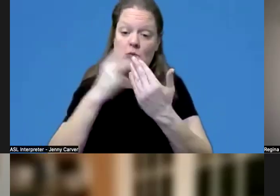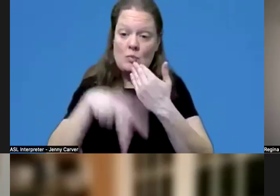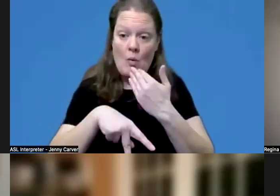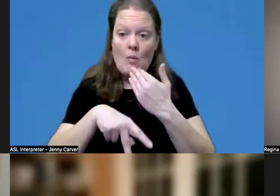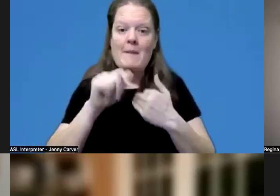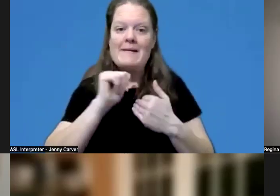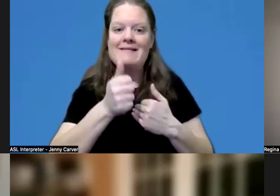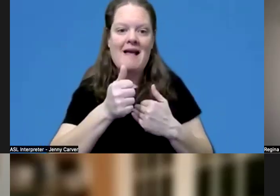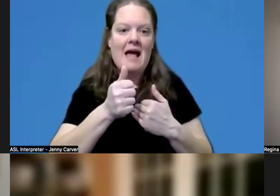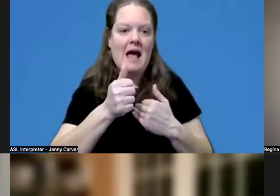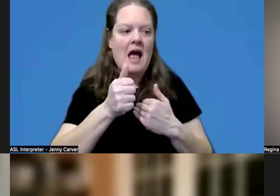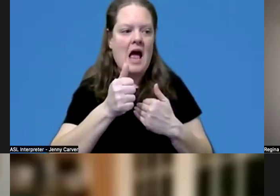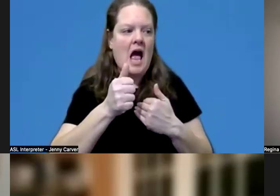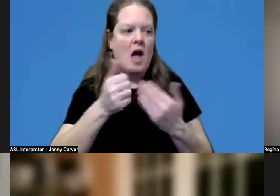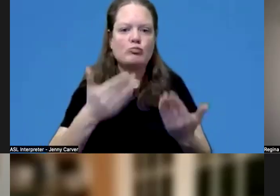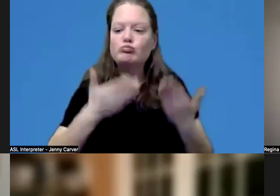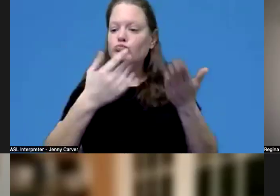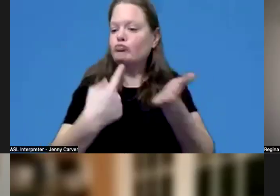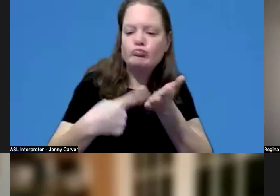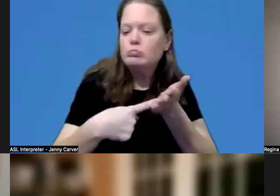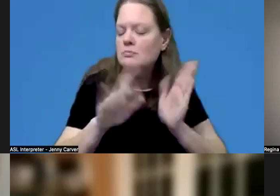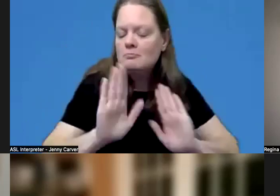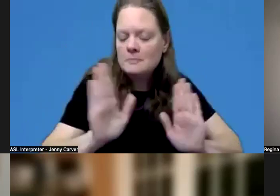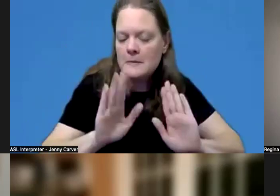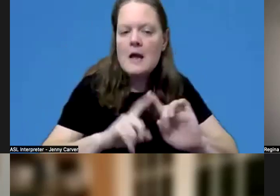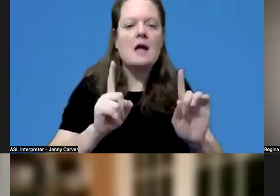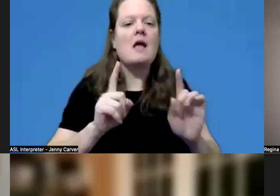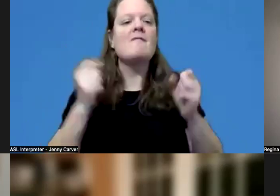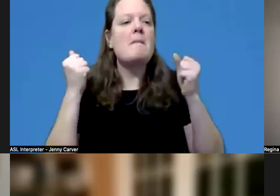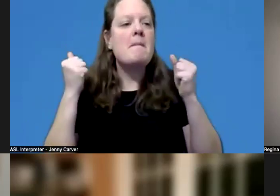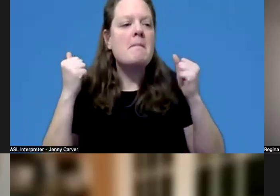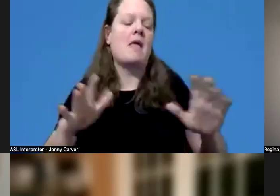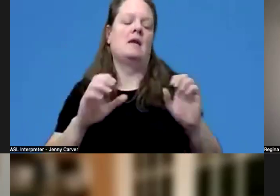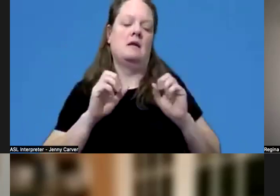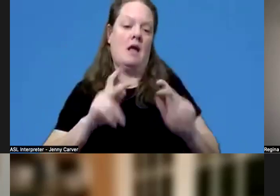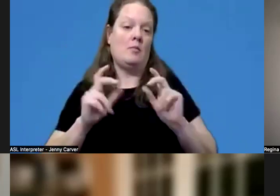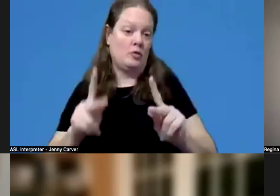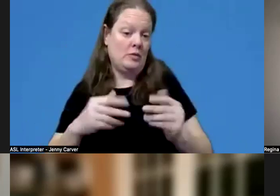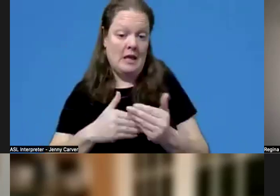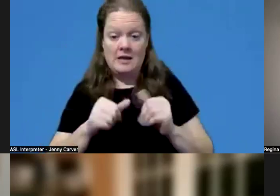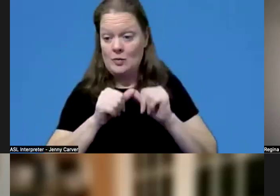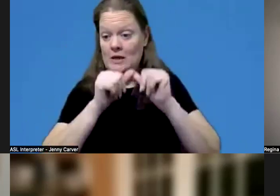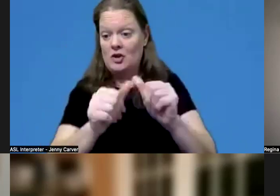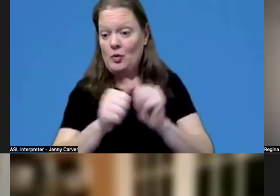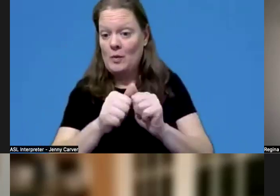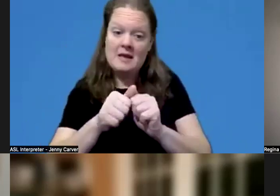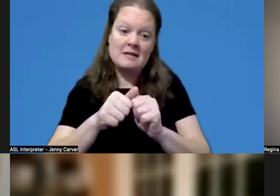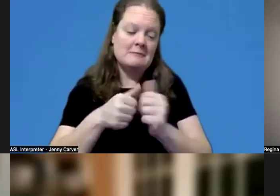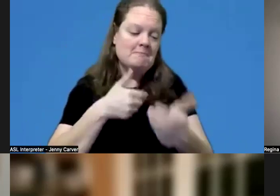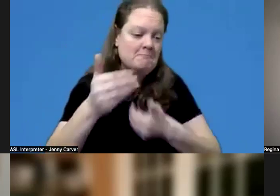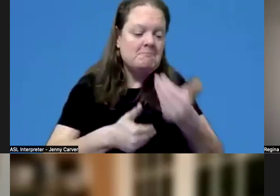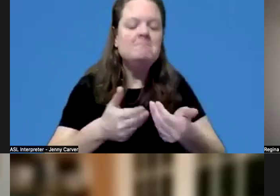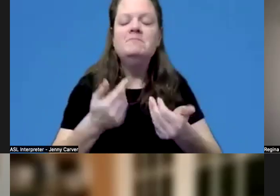not up for debate, there are a lot of opportunities as we move forward for the community to provide